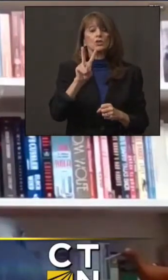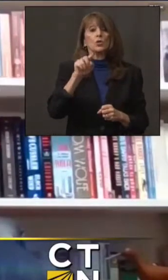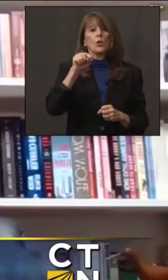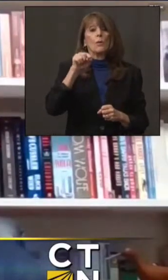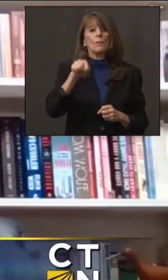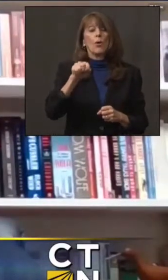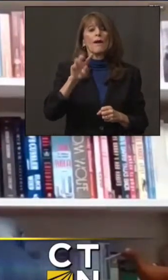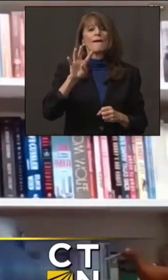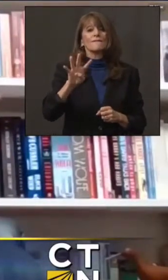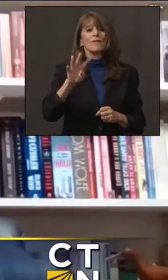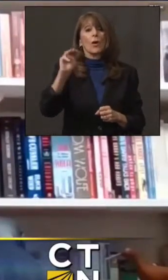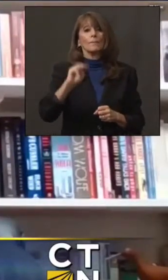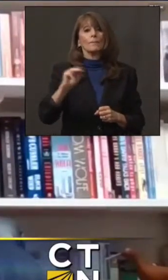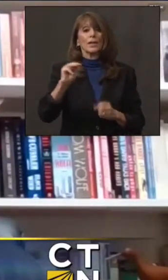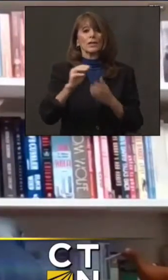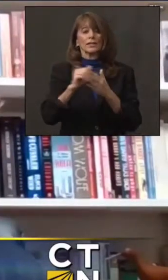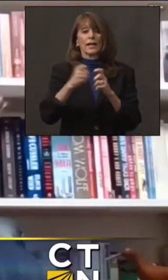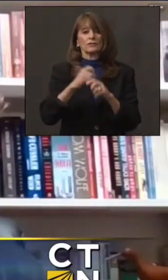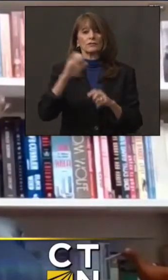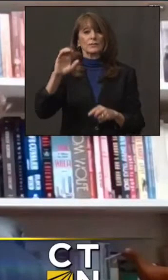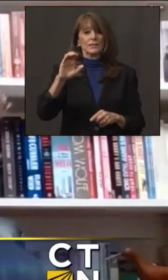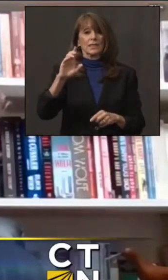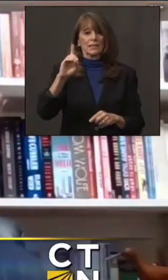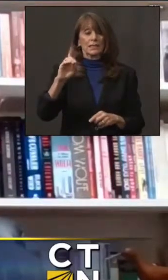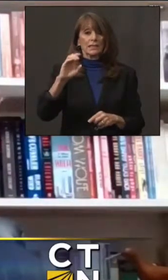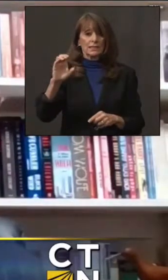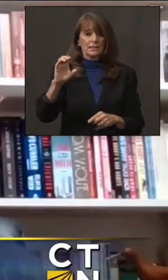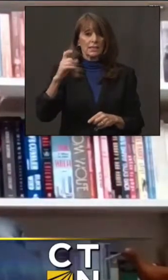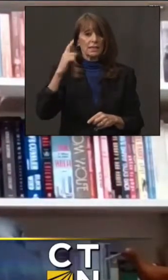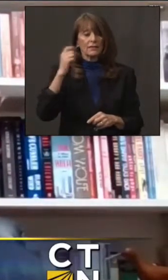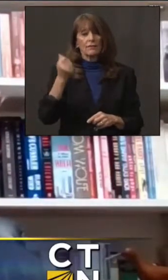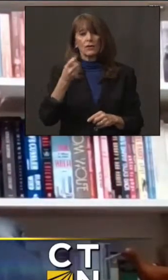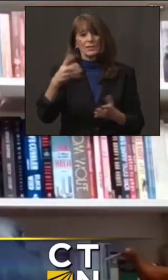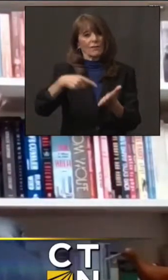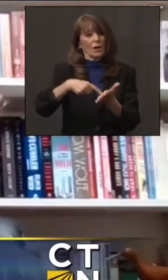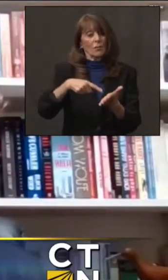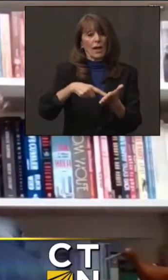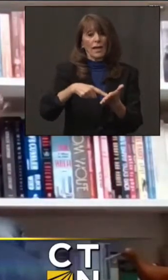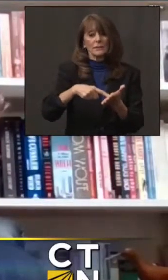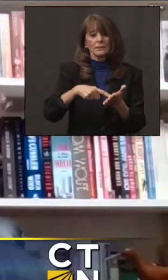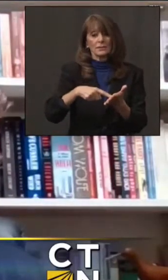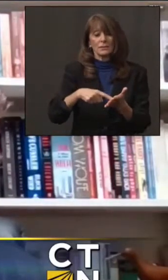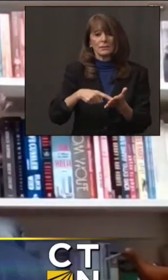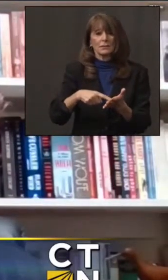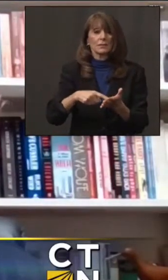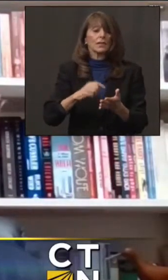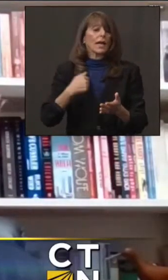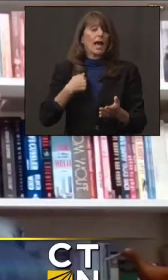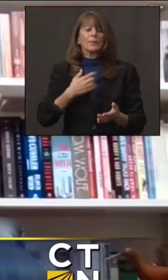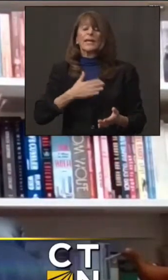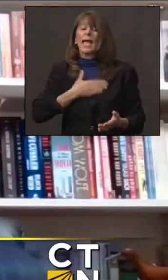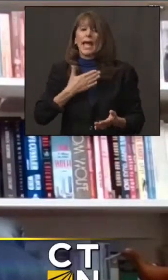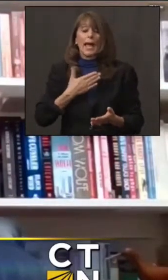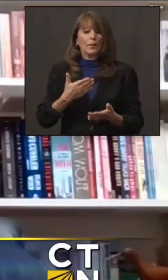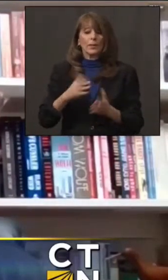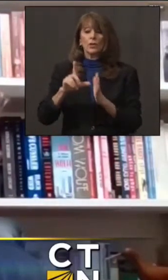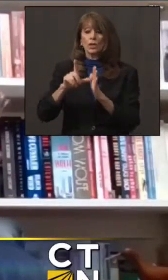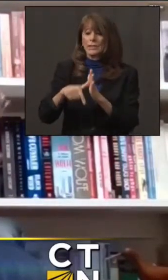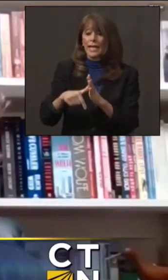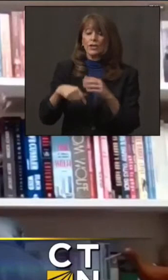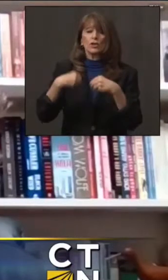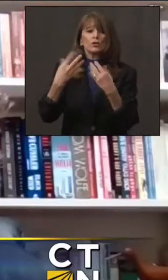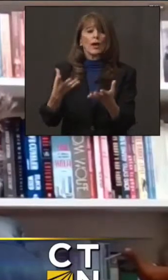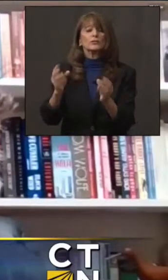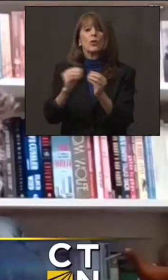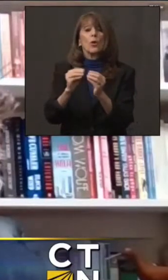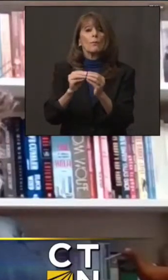million from CDC for a number of expenses, and we'd be happy to follow up with you and give you the details of how